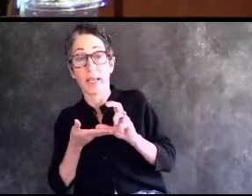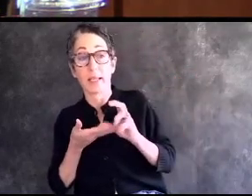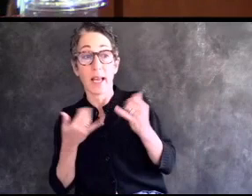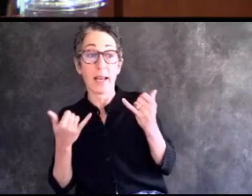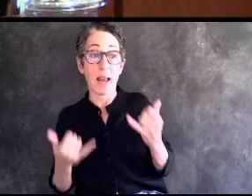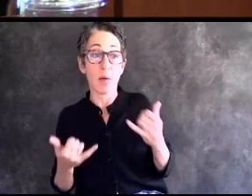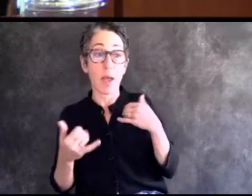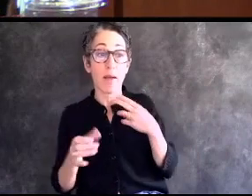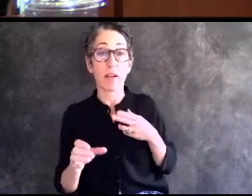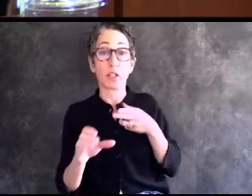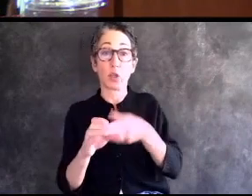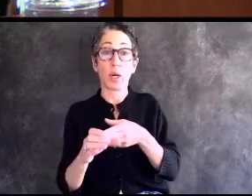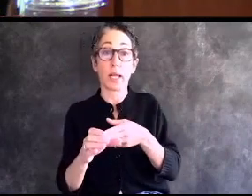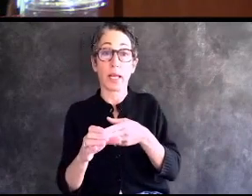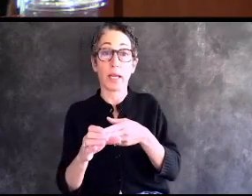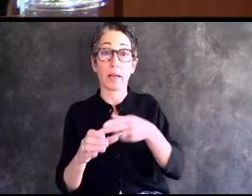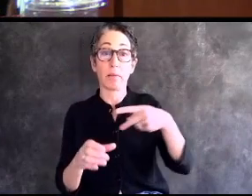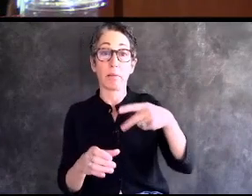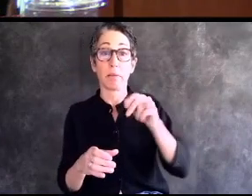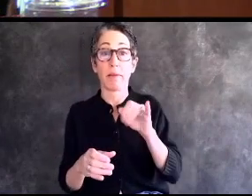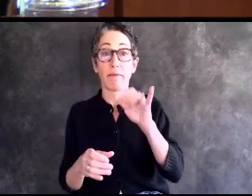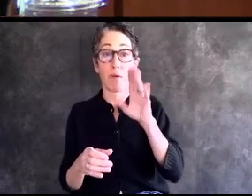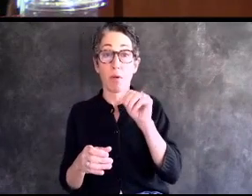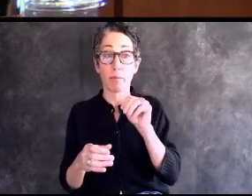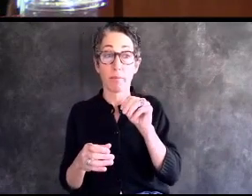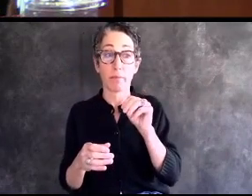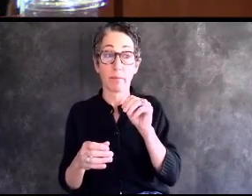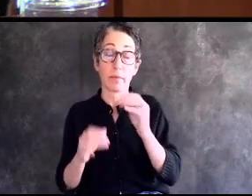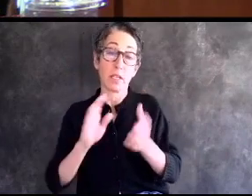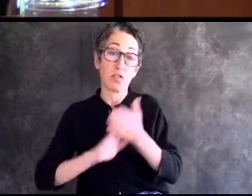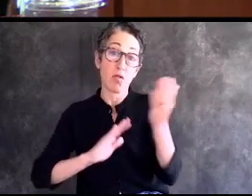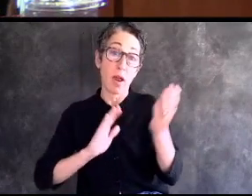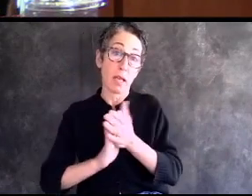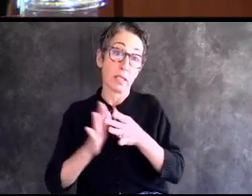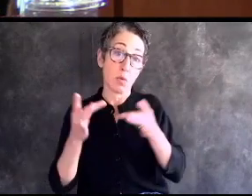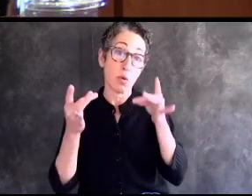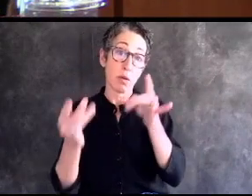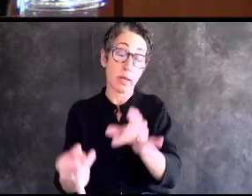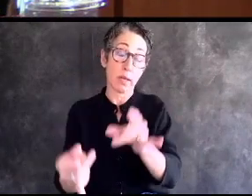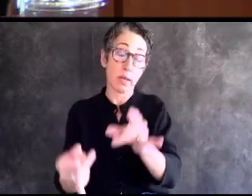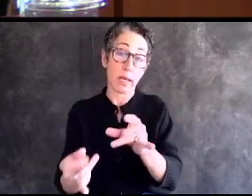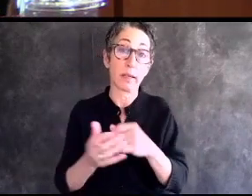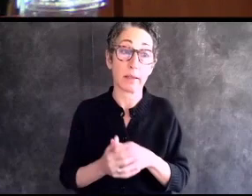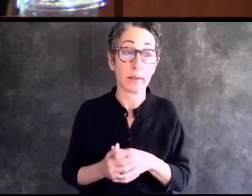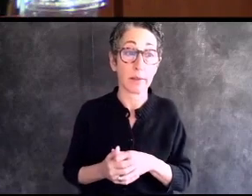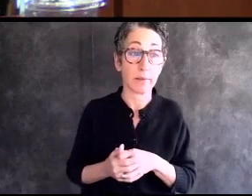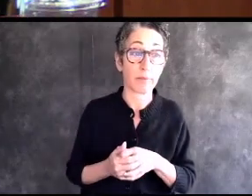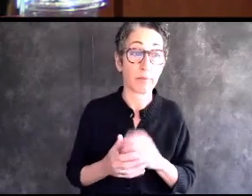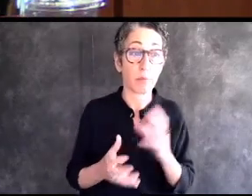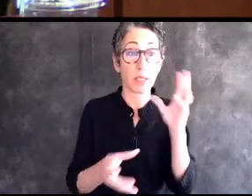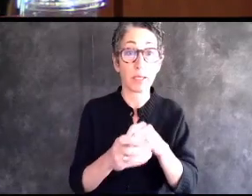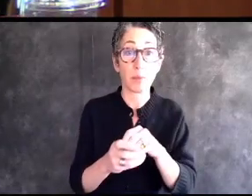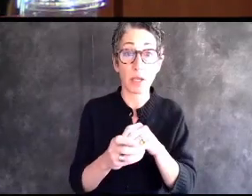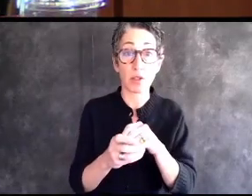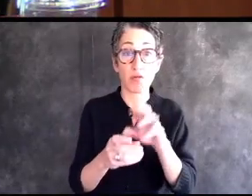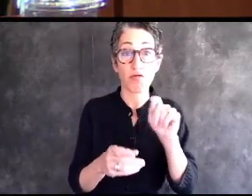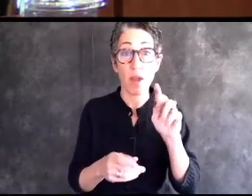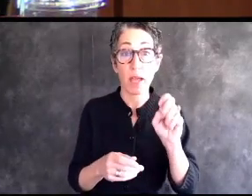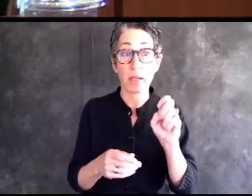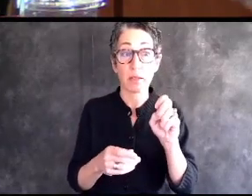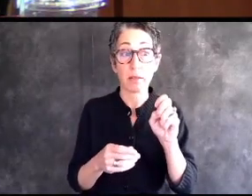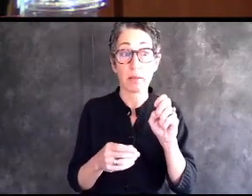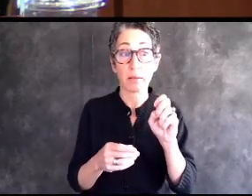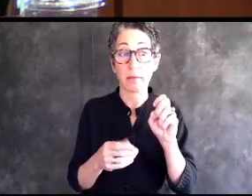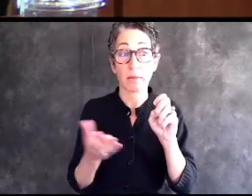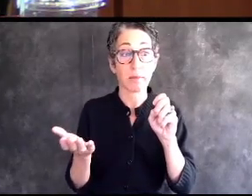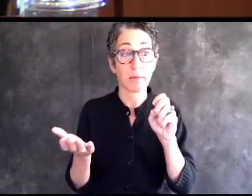which continues to run very well during the pandemic, very good participation rate is where people go to for e-petition participatory